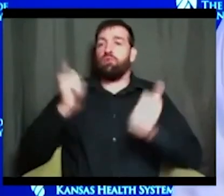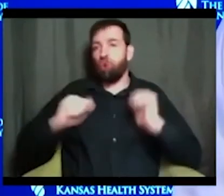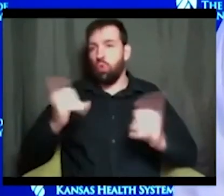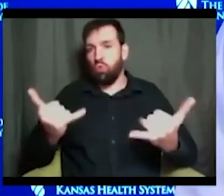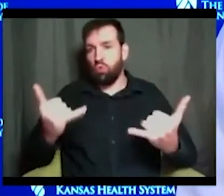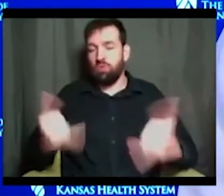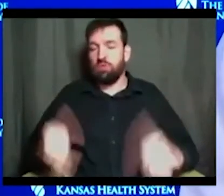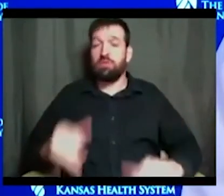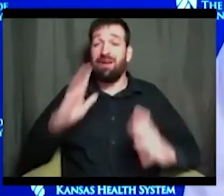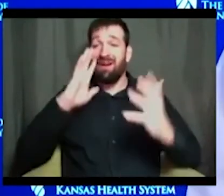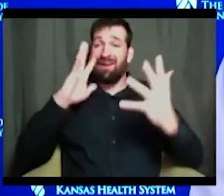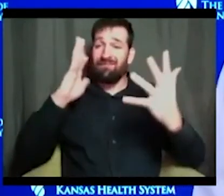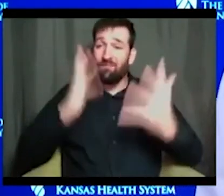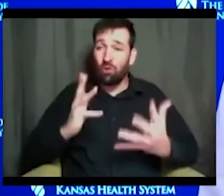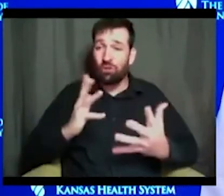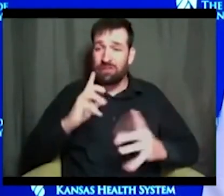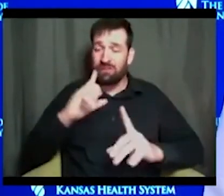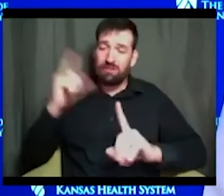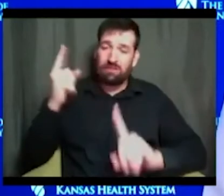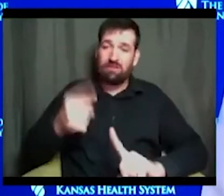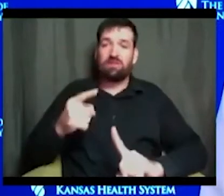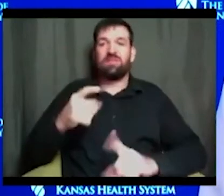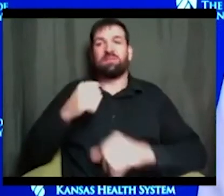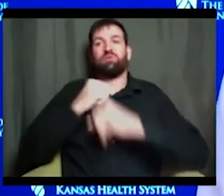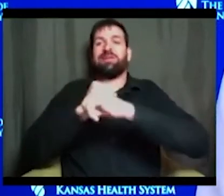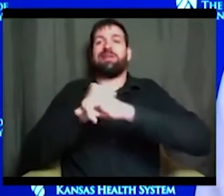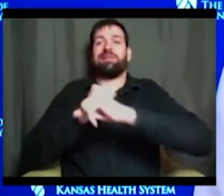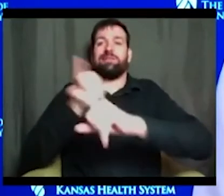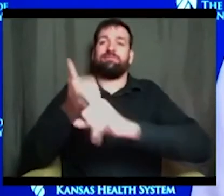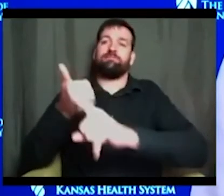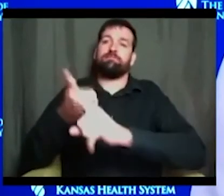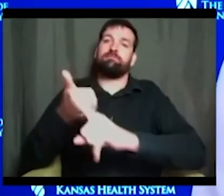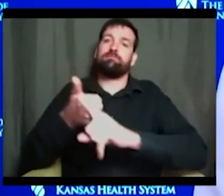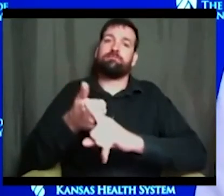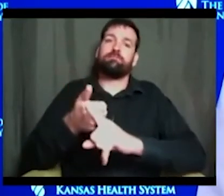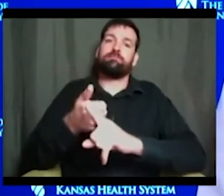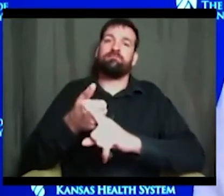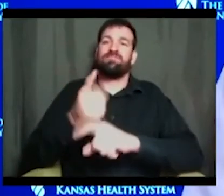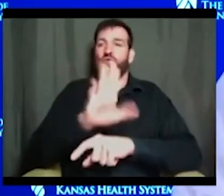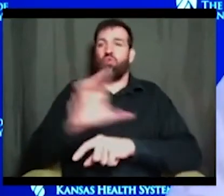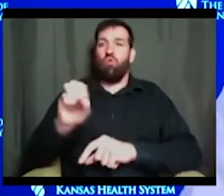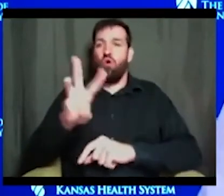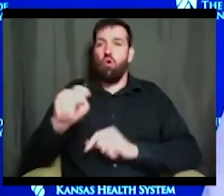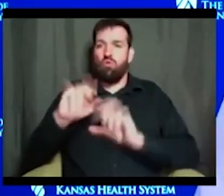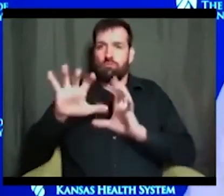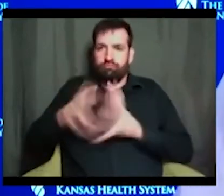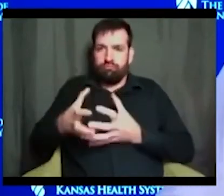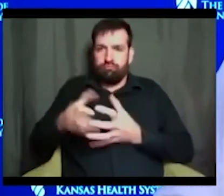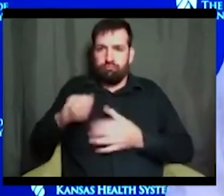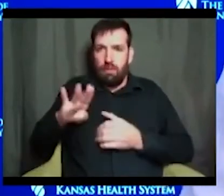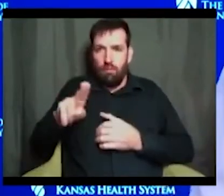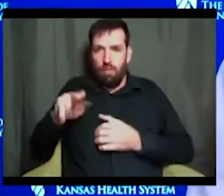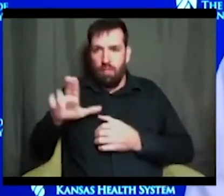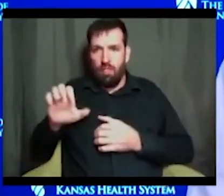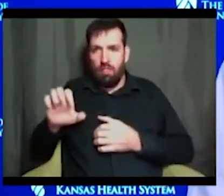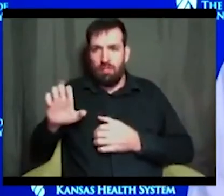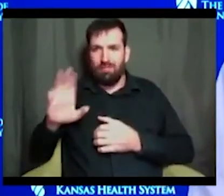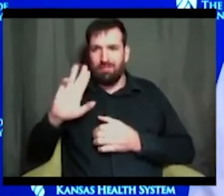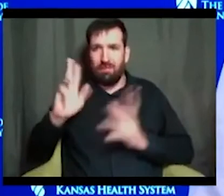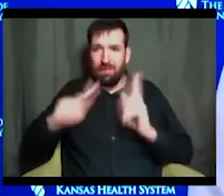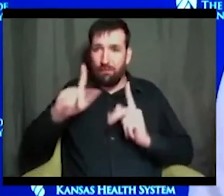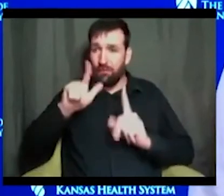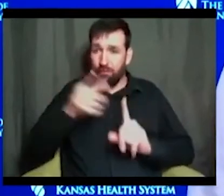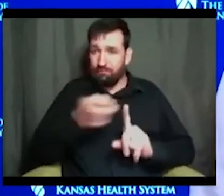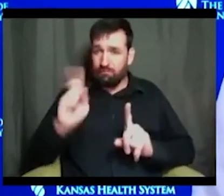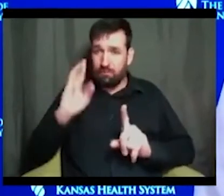be down to protecting your individual bubble and your individual people that you know as we move forward with